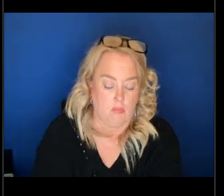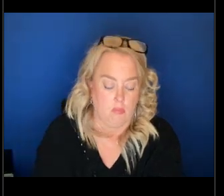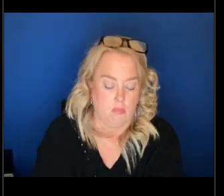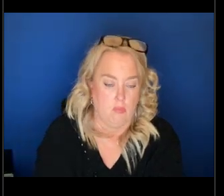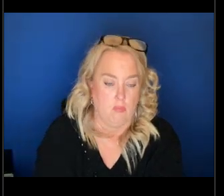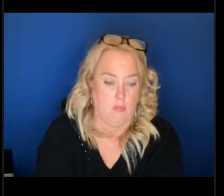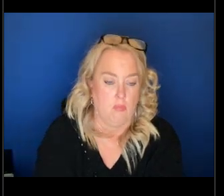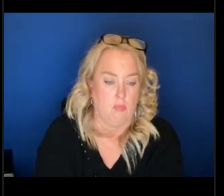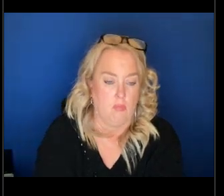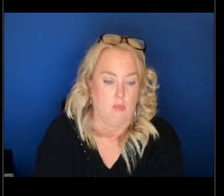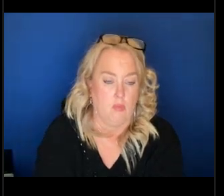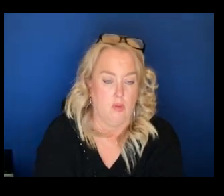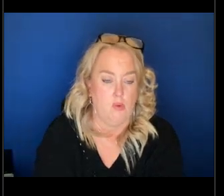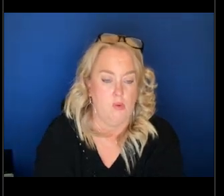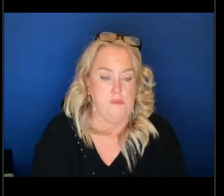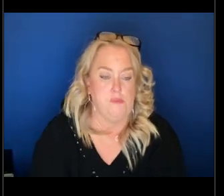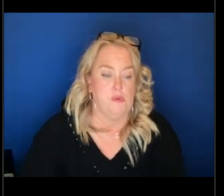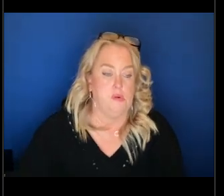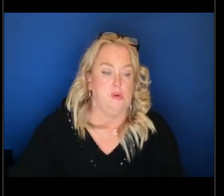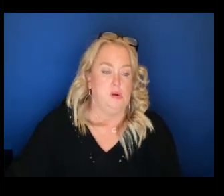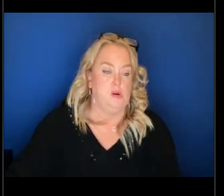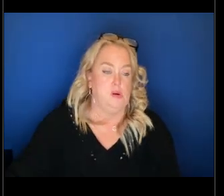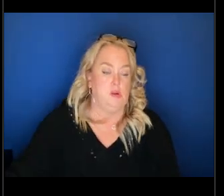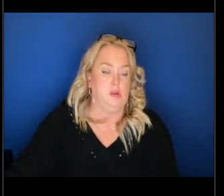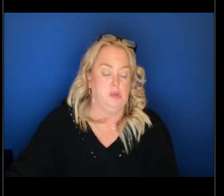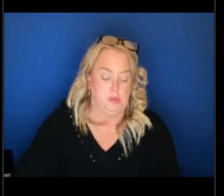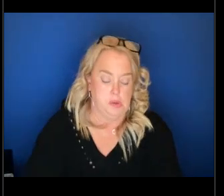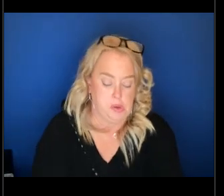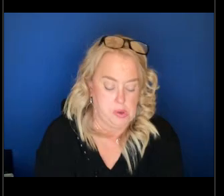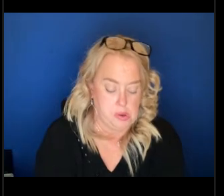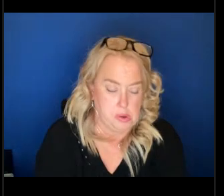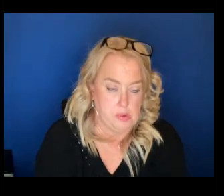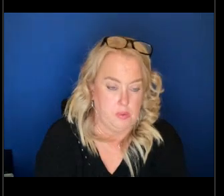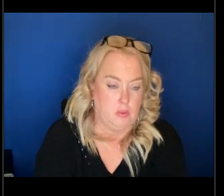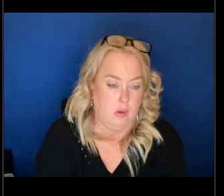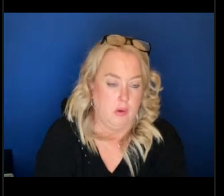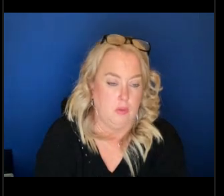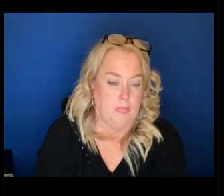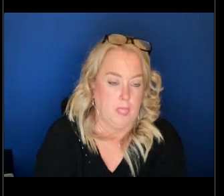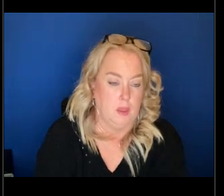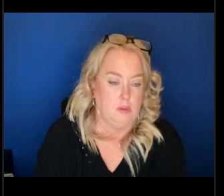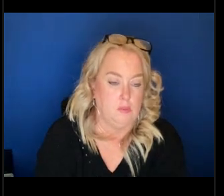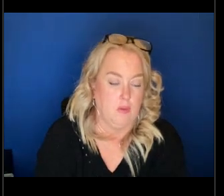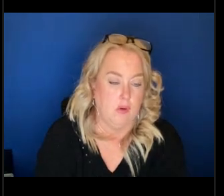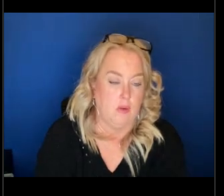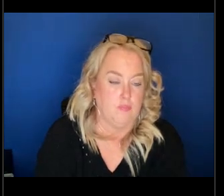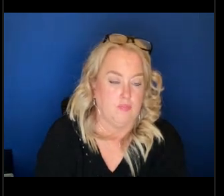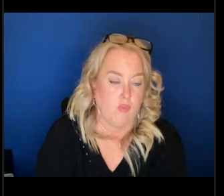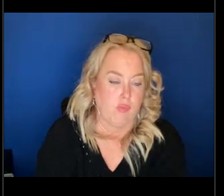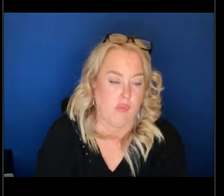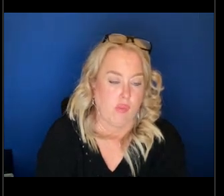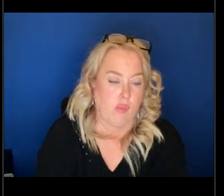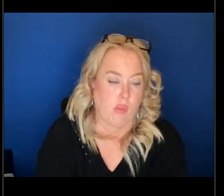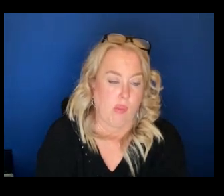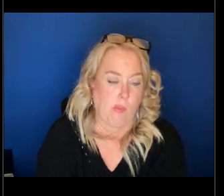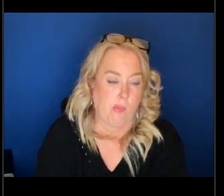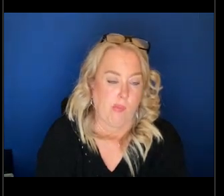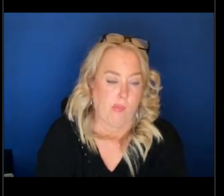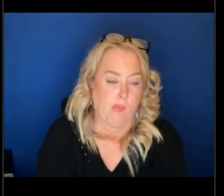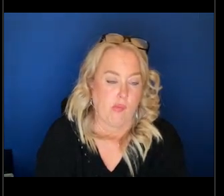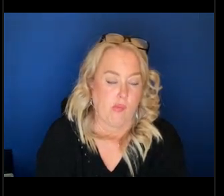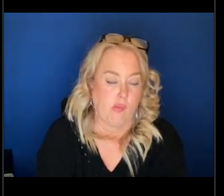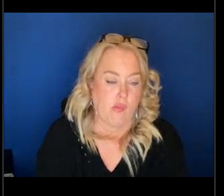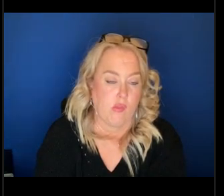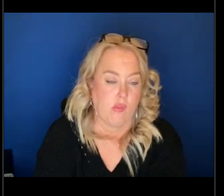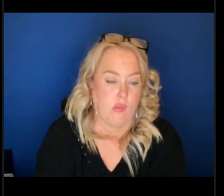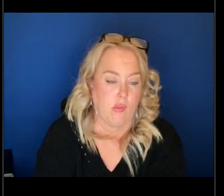And again, this knowledge check reads, for compliance, an offset flange can be